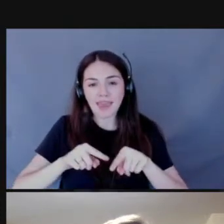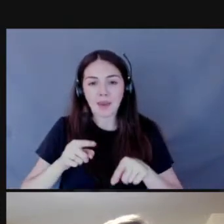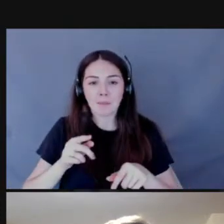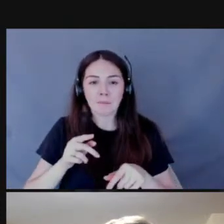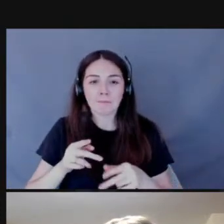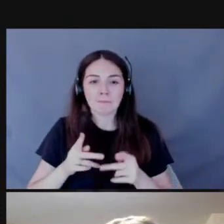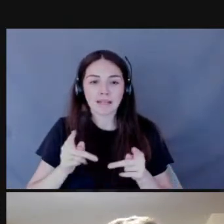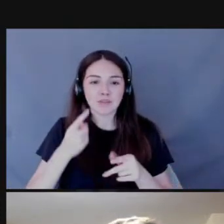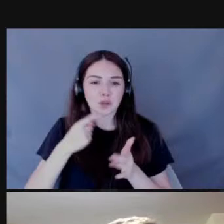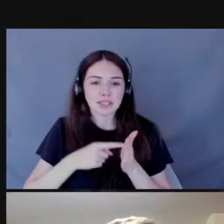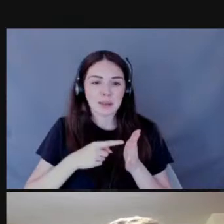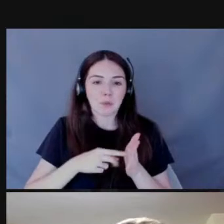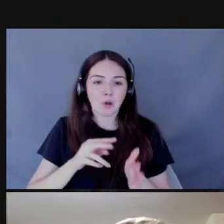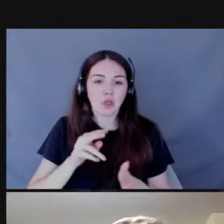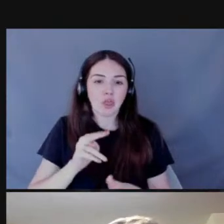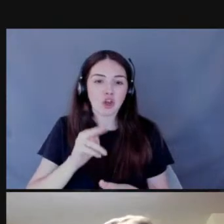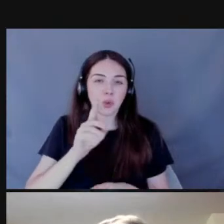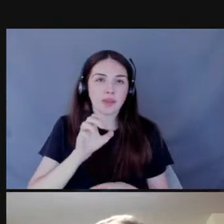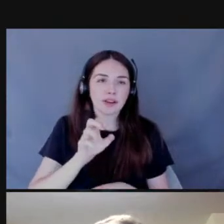Neck, the